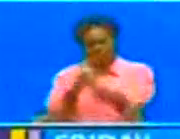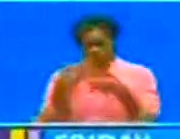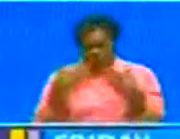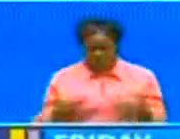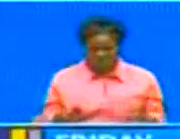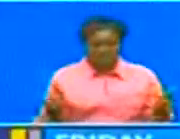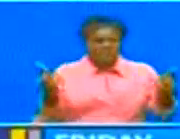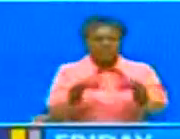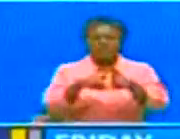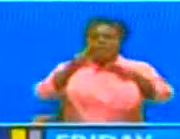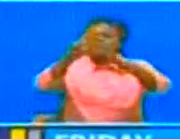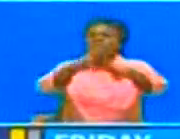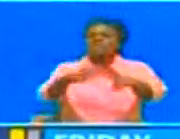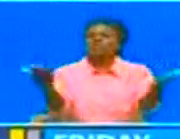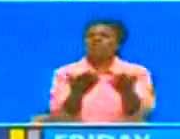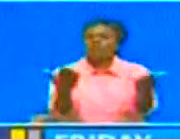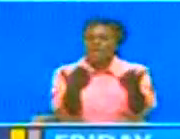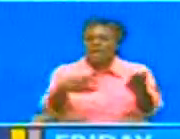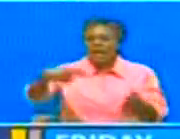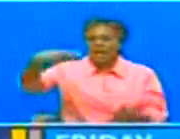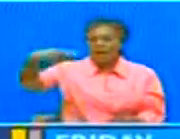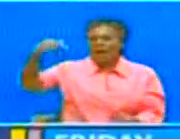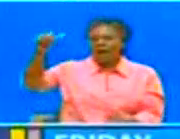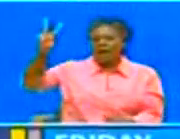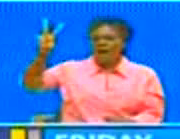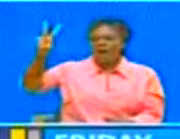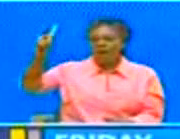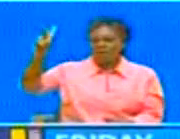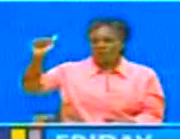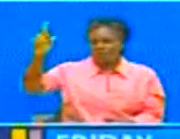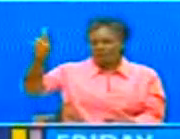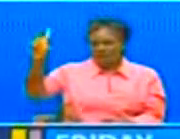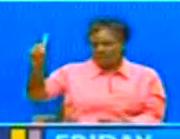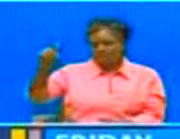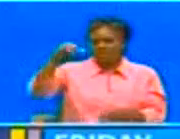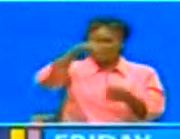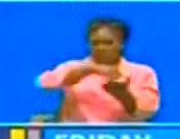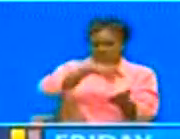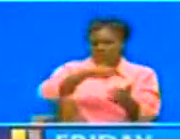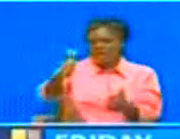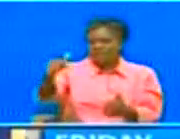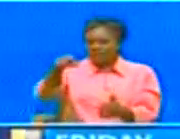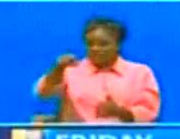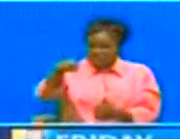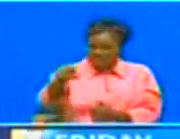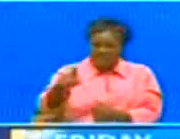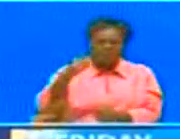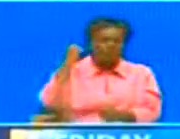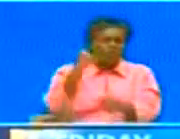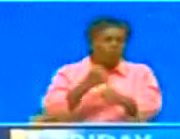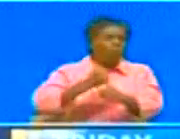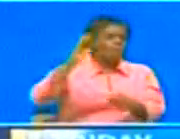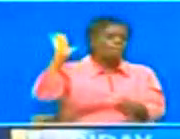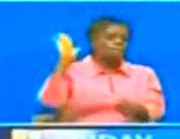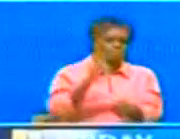also sits in the, you know, Harvard Global Advisory Council, among others. So he's a guy who's done quite a